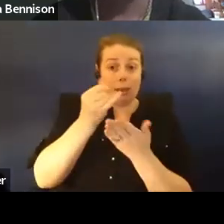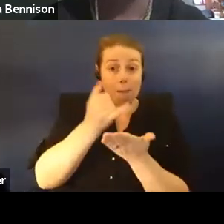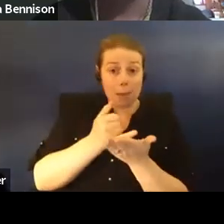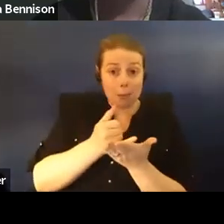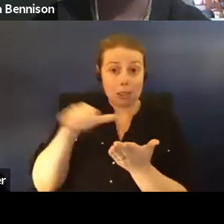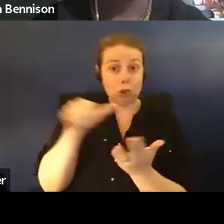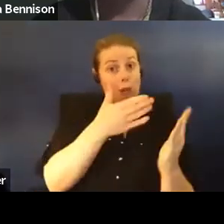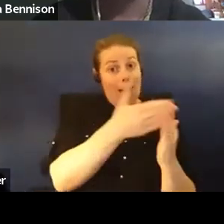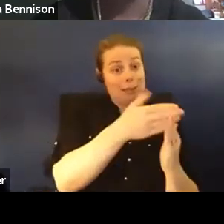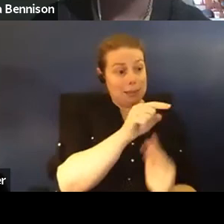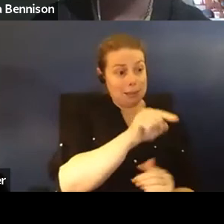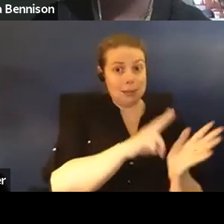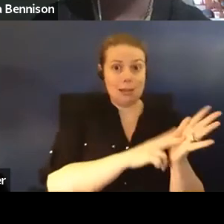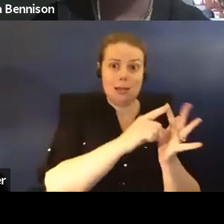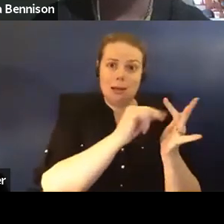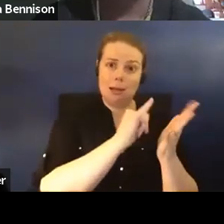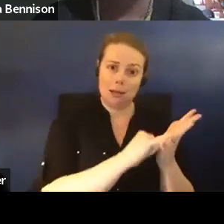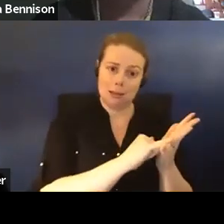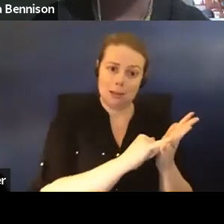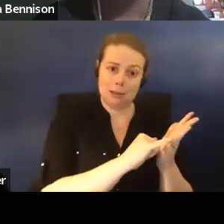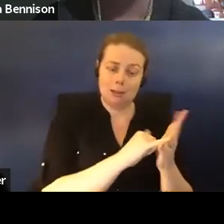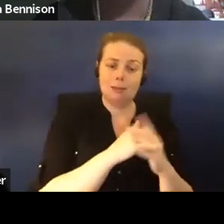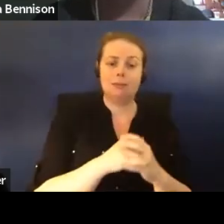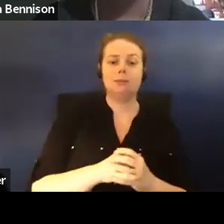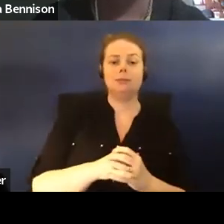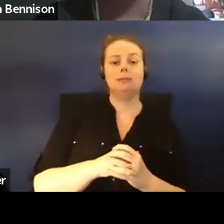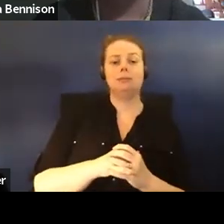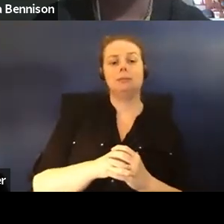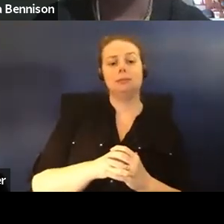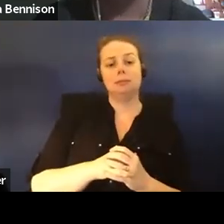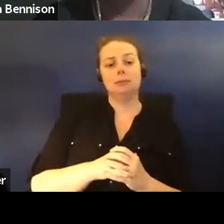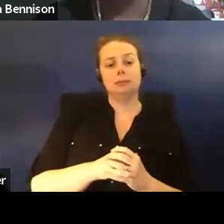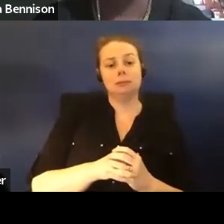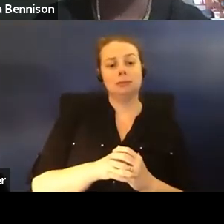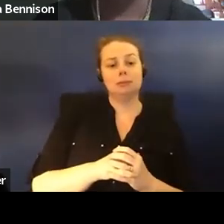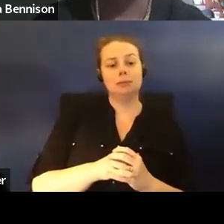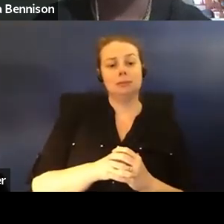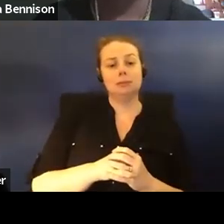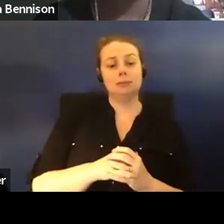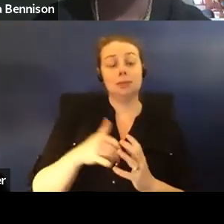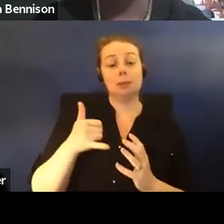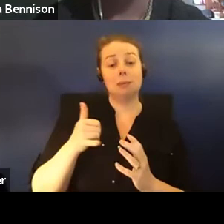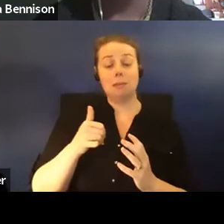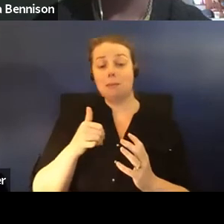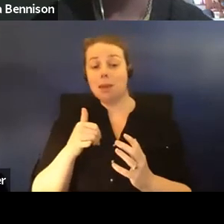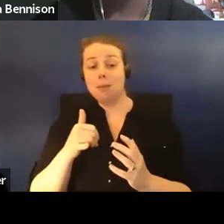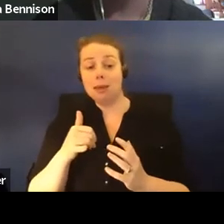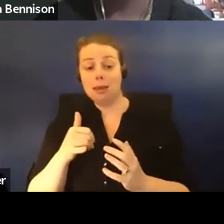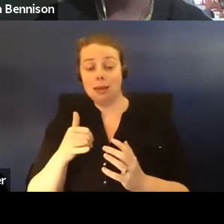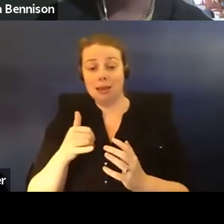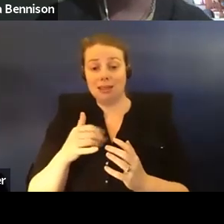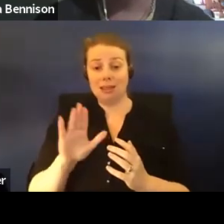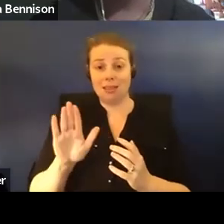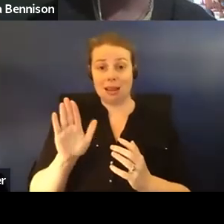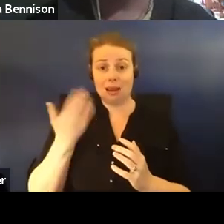so maybe the mutual experiences from the last two Royal Commissions might suggest that